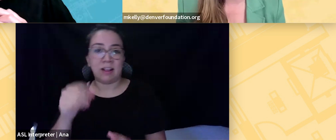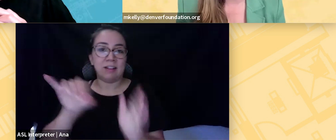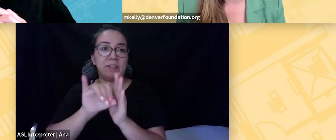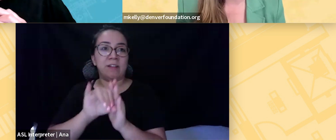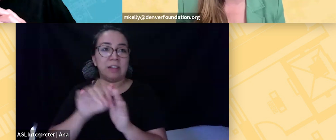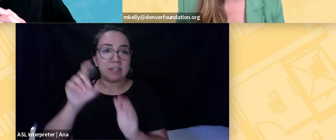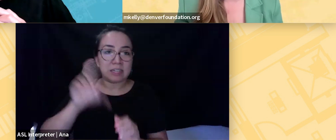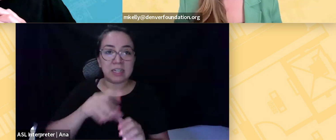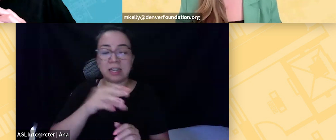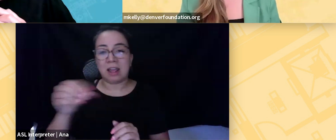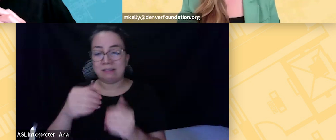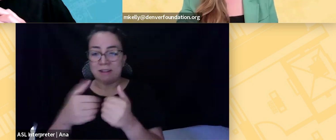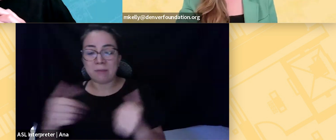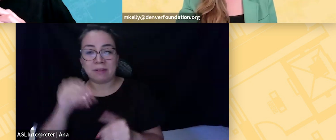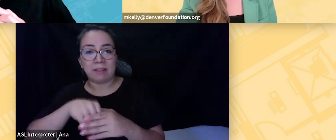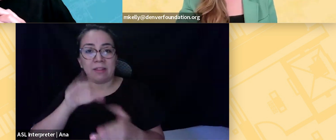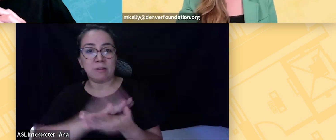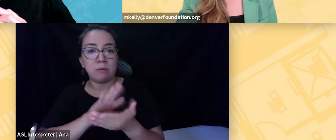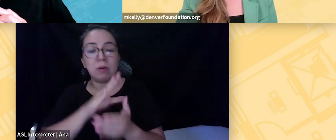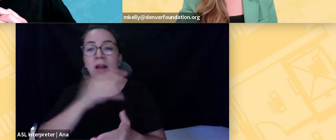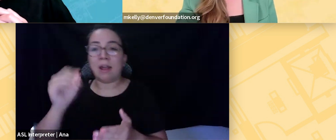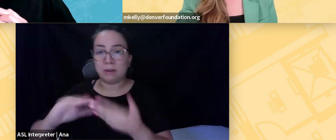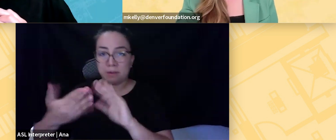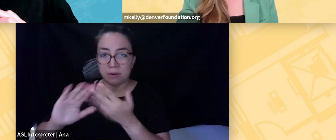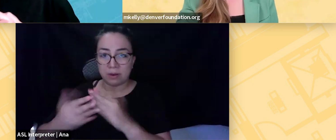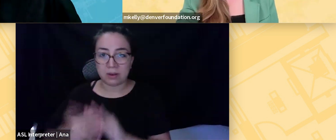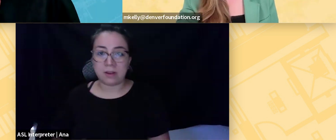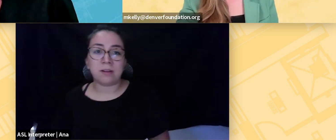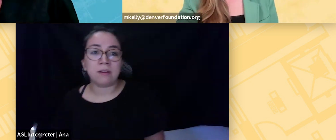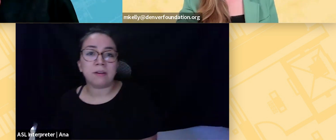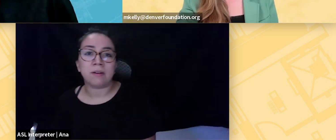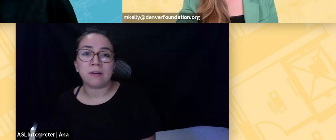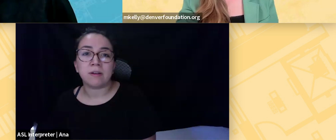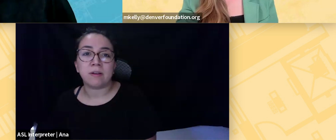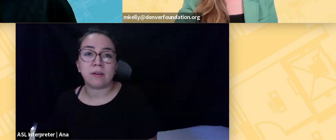gaps within that school and community?